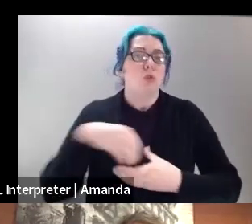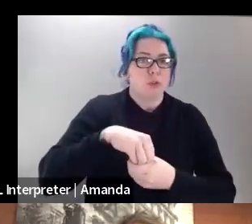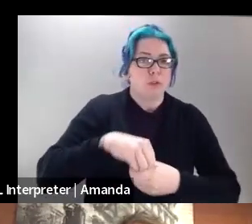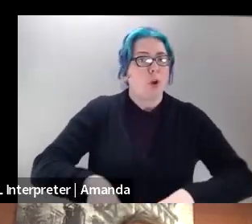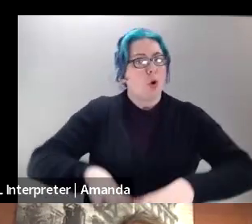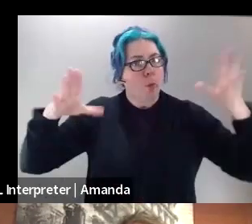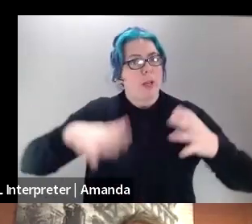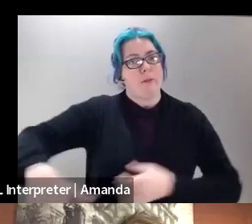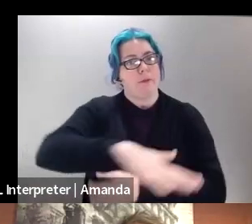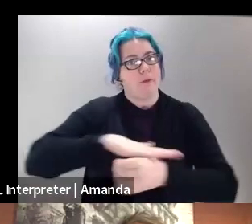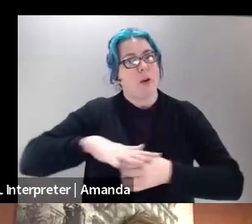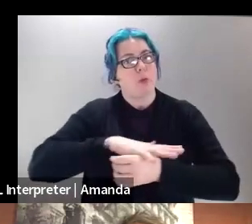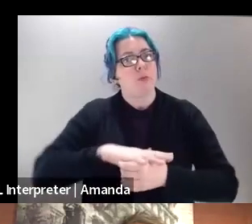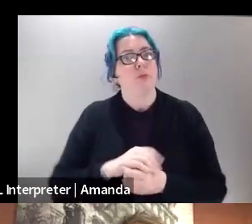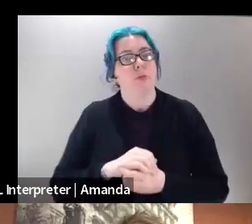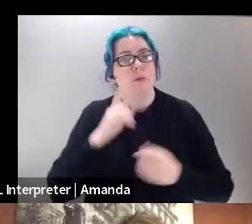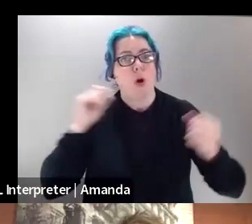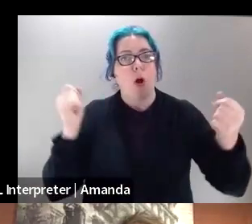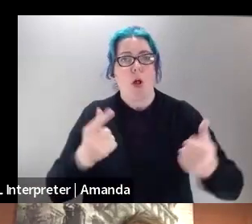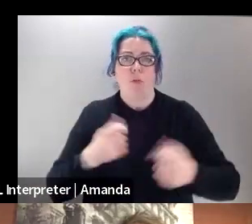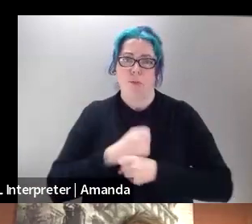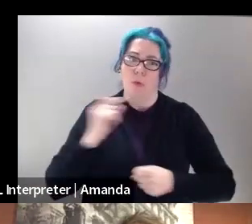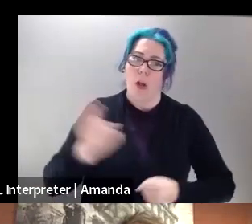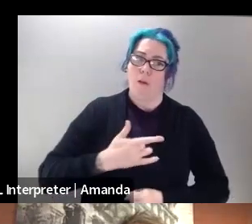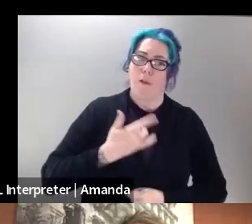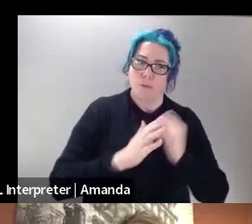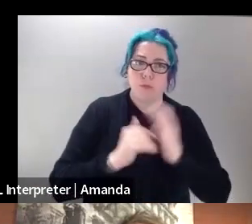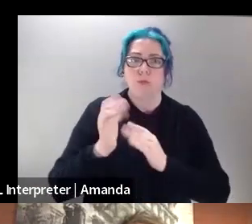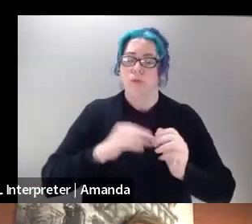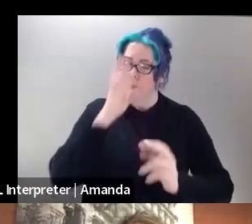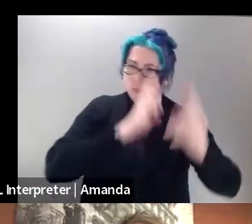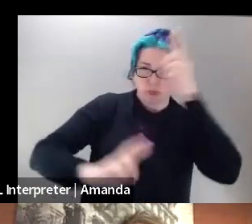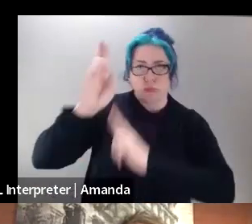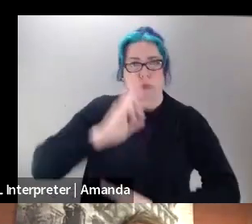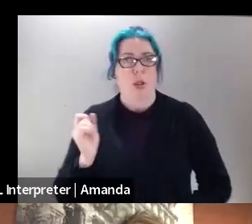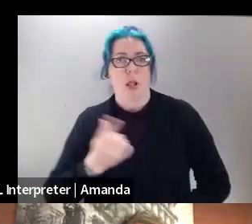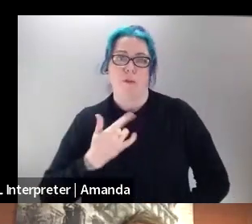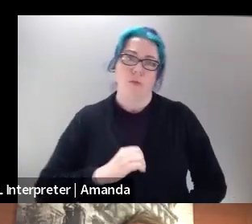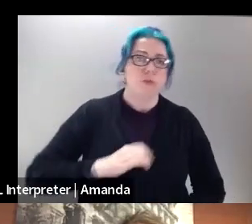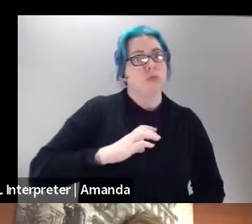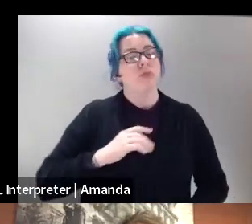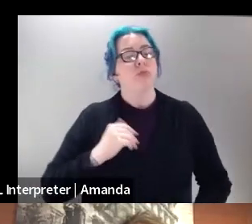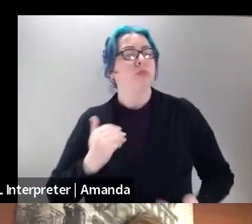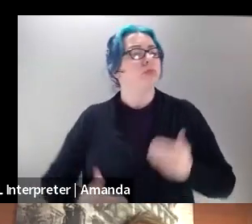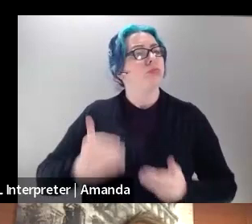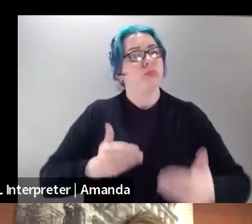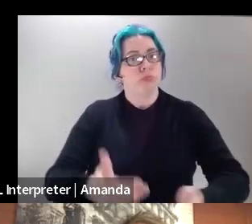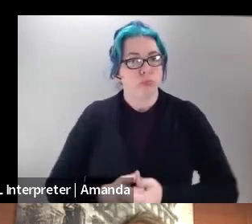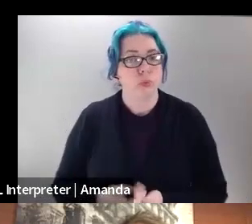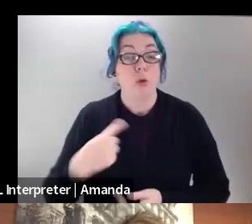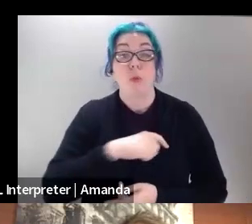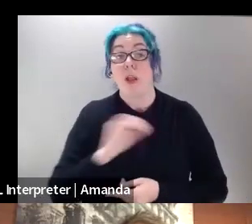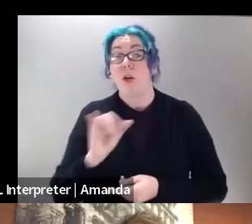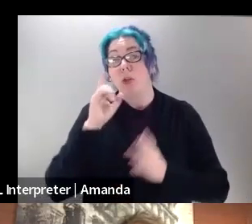encourages respectful behavior that affirms the dignity of all individuals. Equity further recognizes our shared responsibility